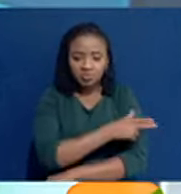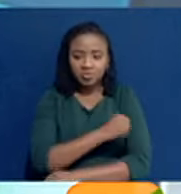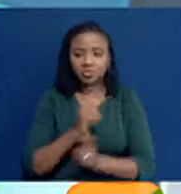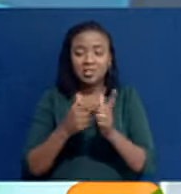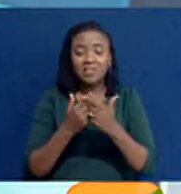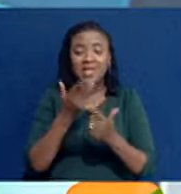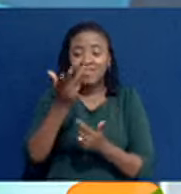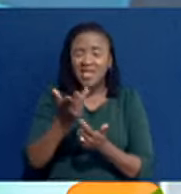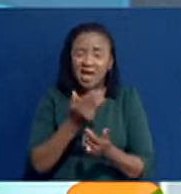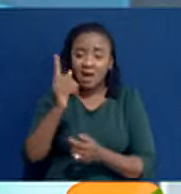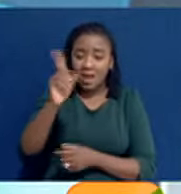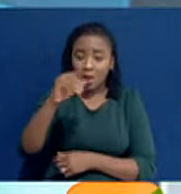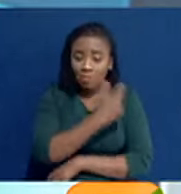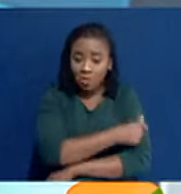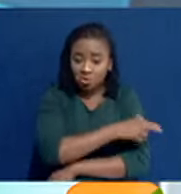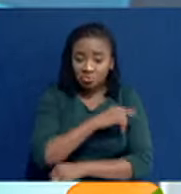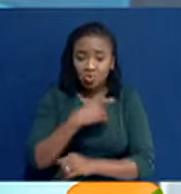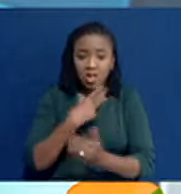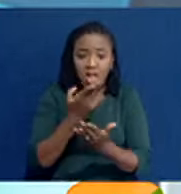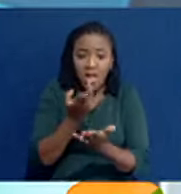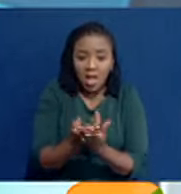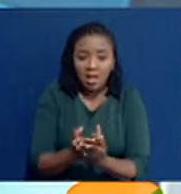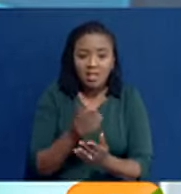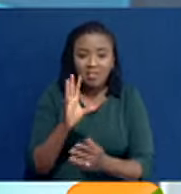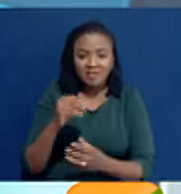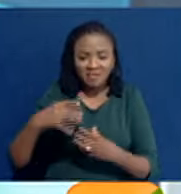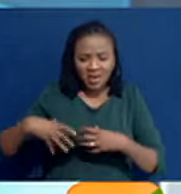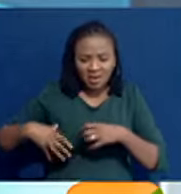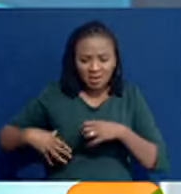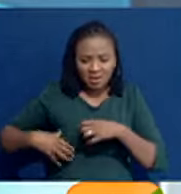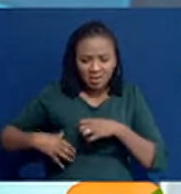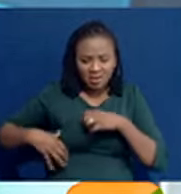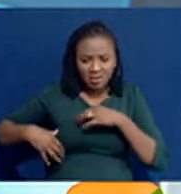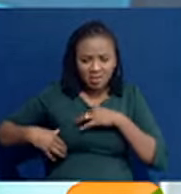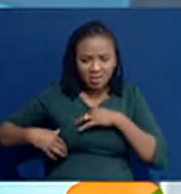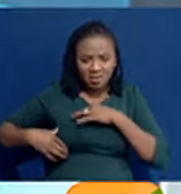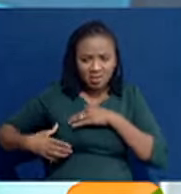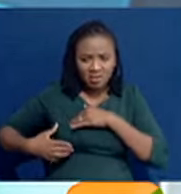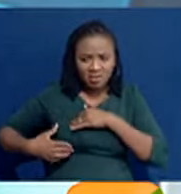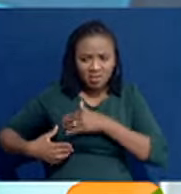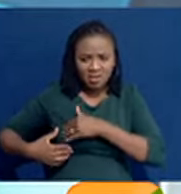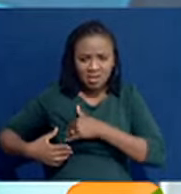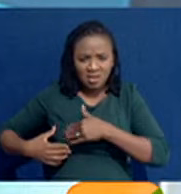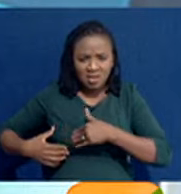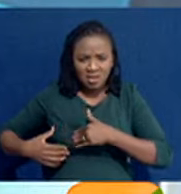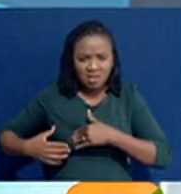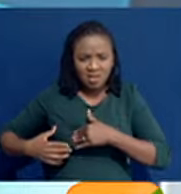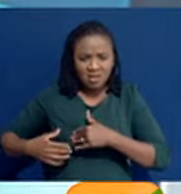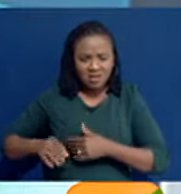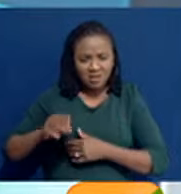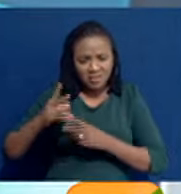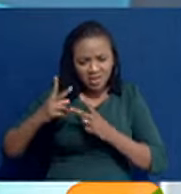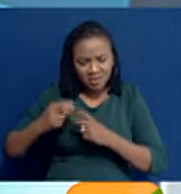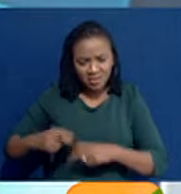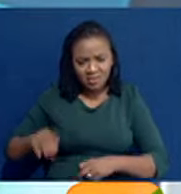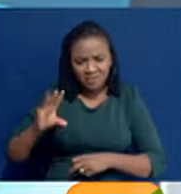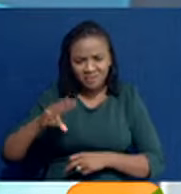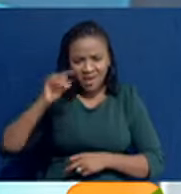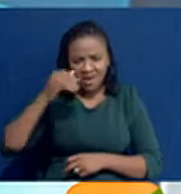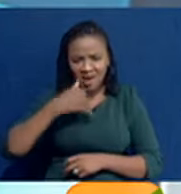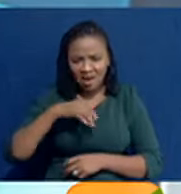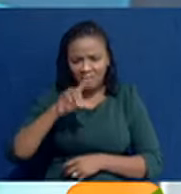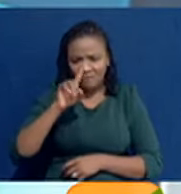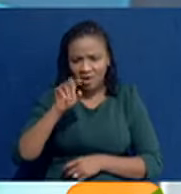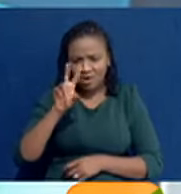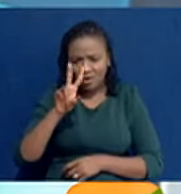admitted. And they found that there was a vein, a small vein that had been blocked. Mm-hmm. And